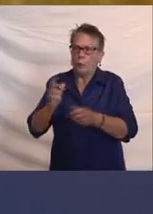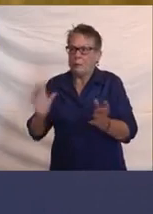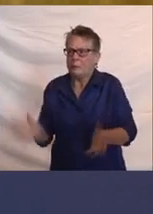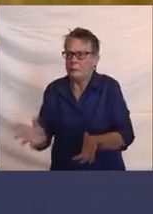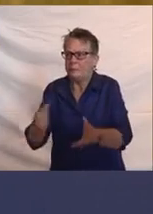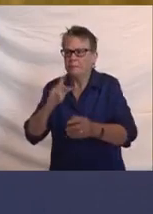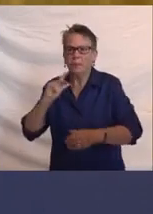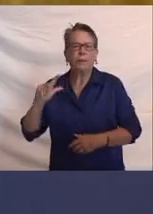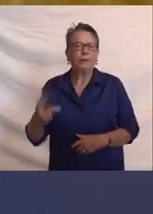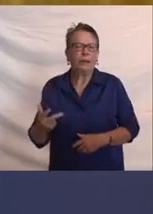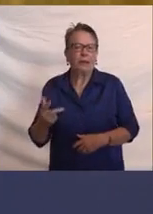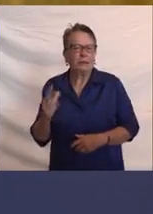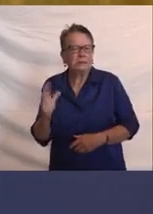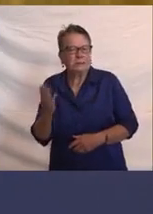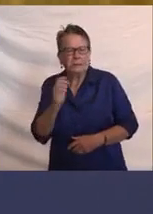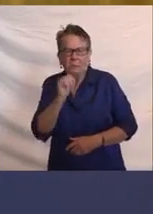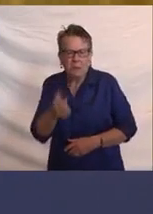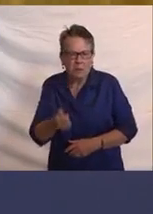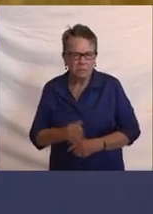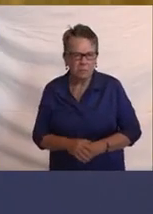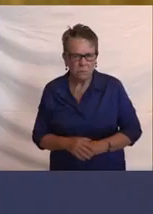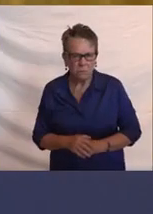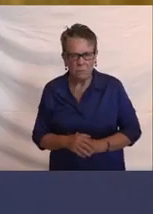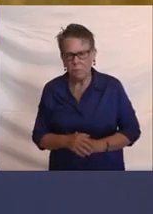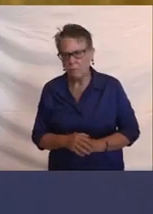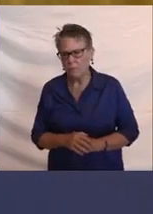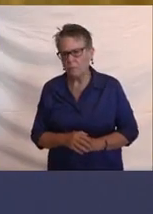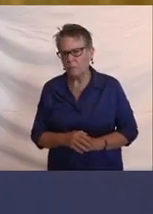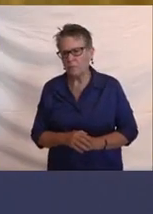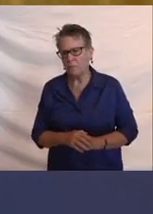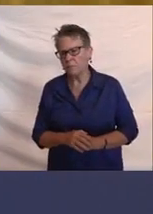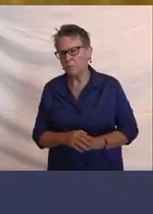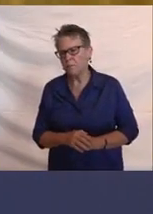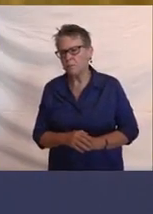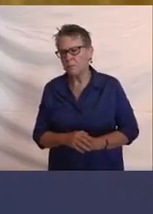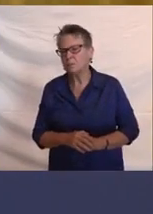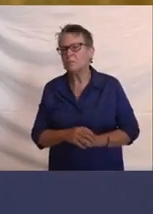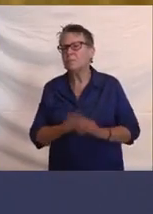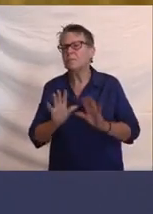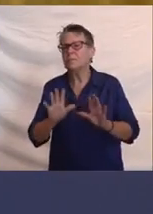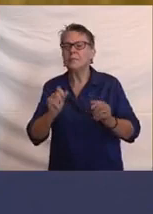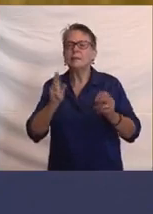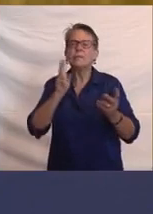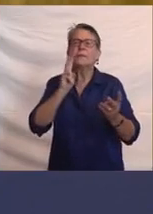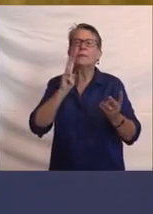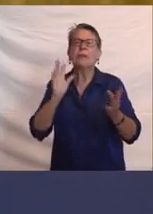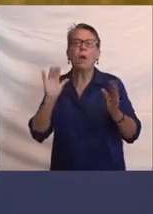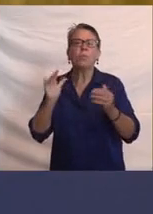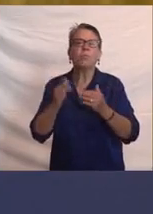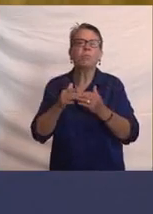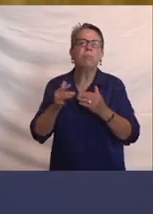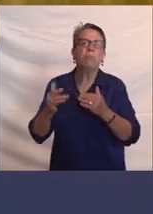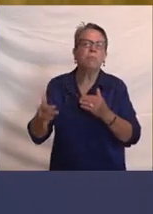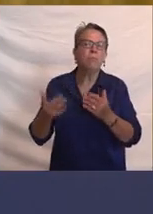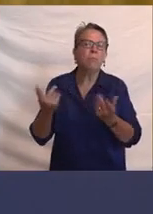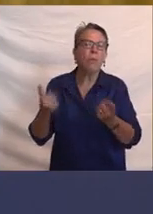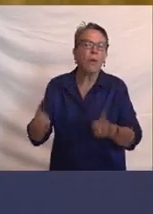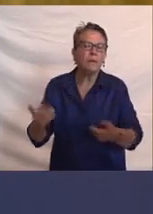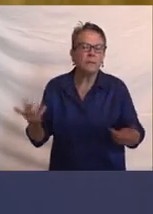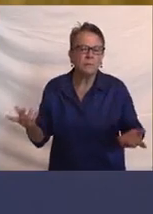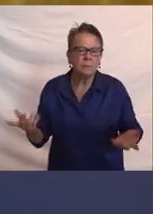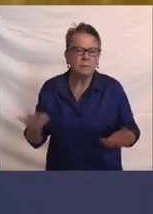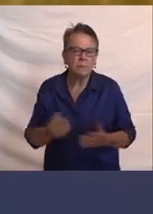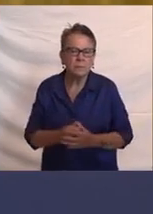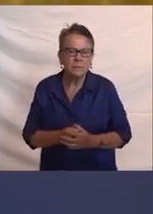a relatively straightforward exercise. Time will tell. Yeah, on the politics, again, I don't have any, I